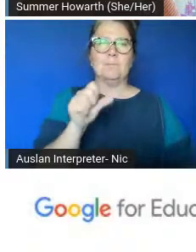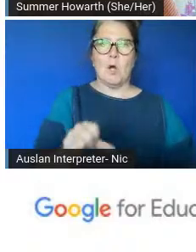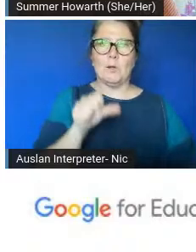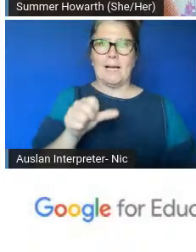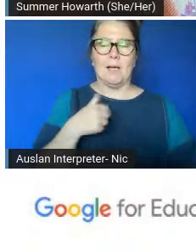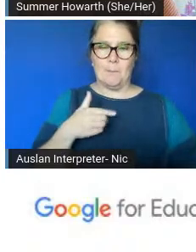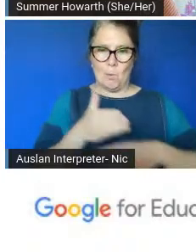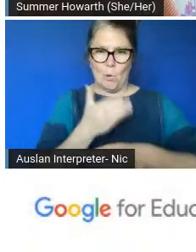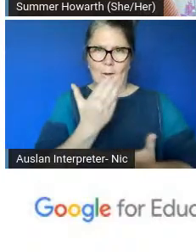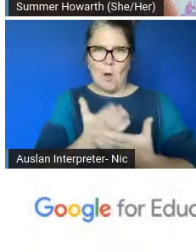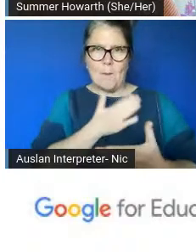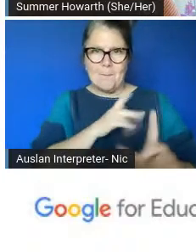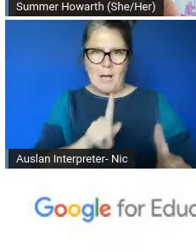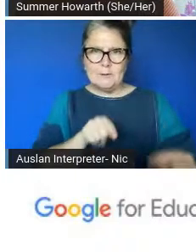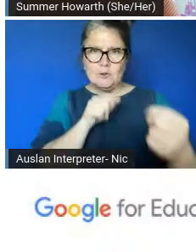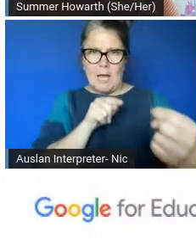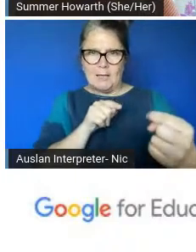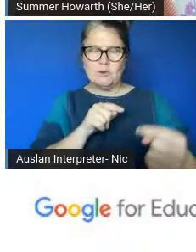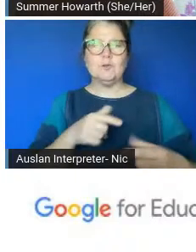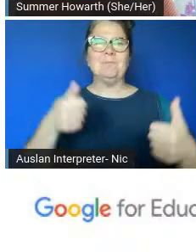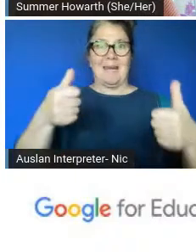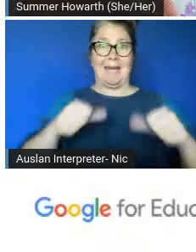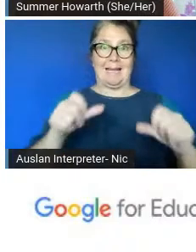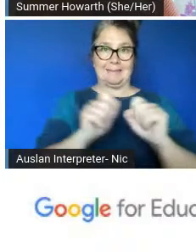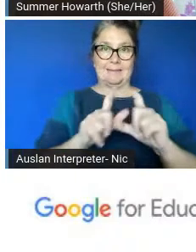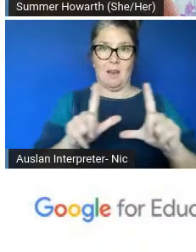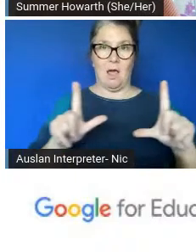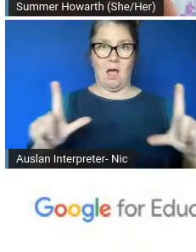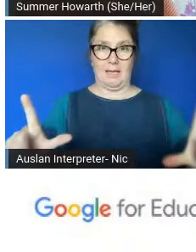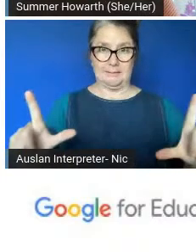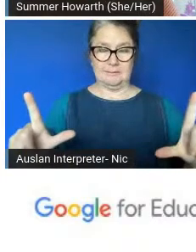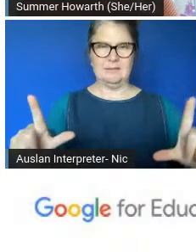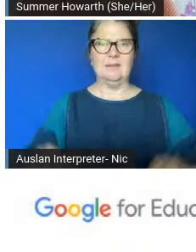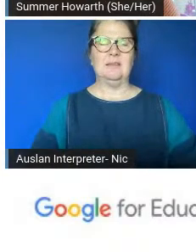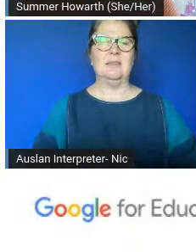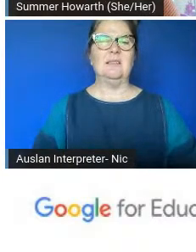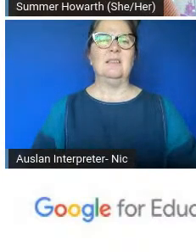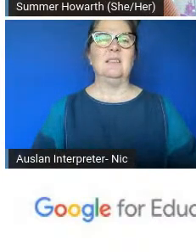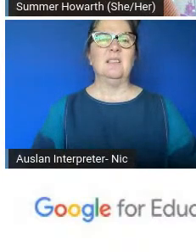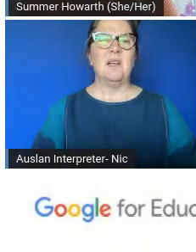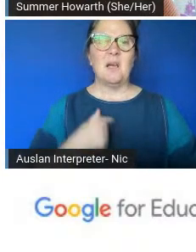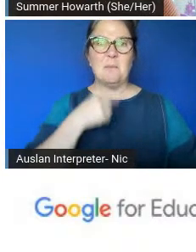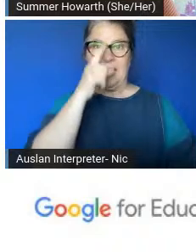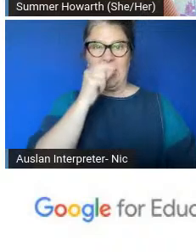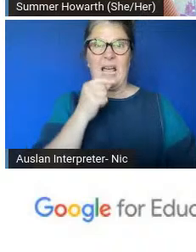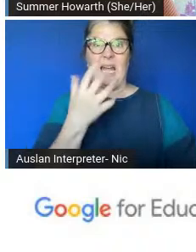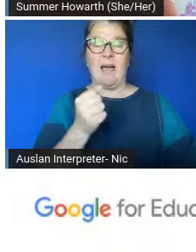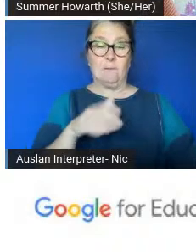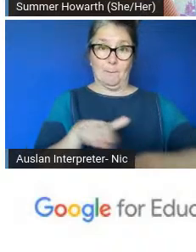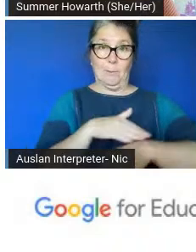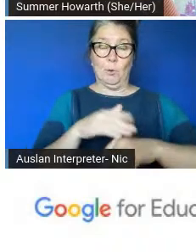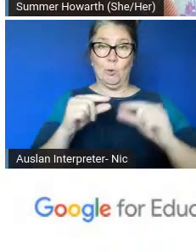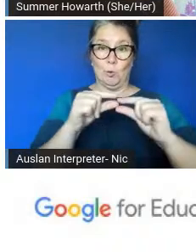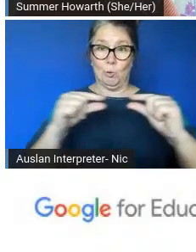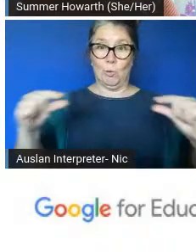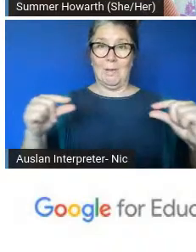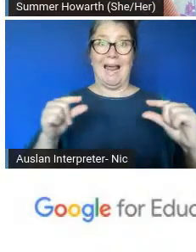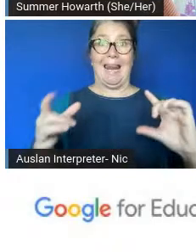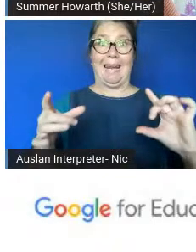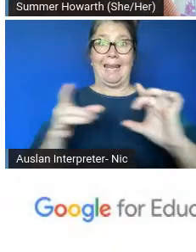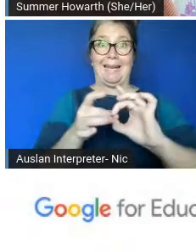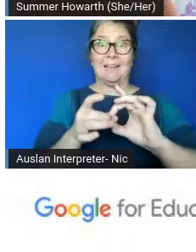on the next slide. So it's just down here. But I can hyperlink these as well within a slide, so I can move